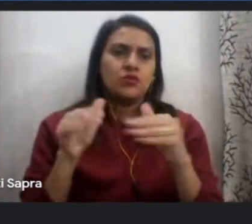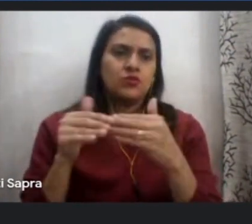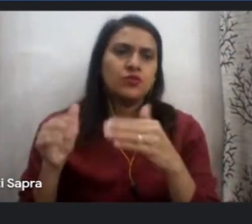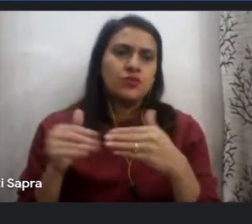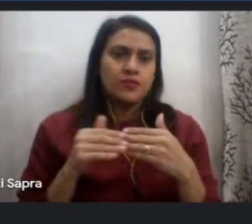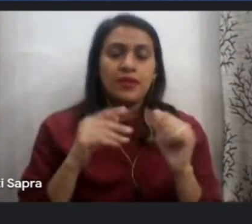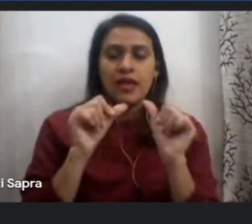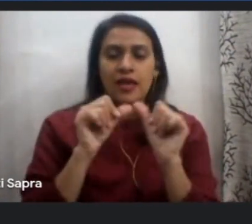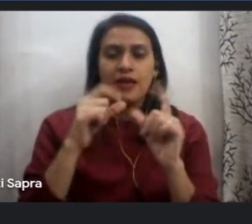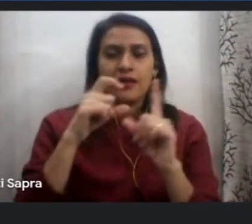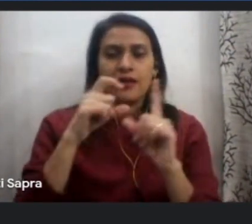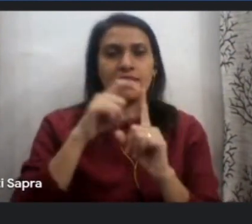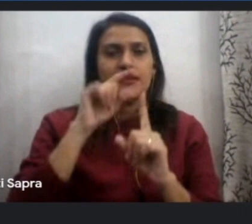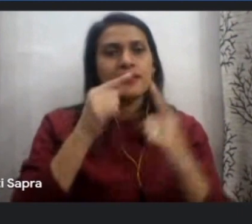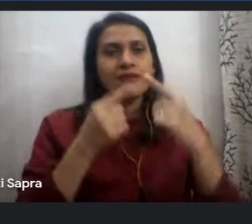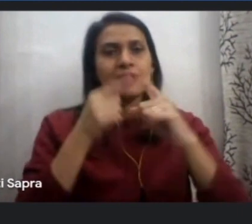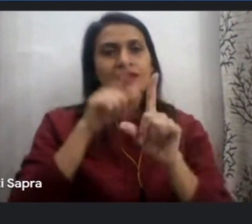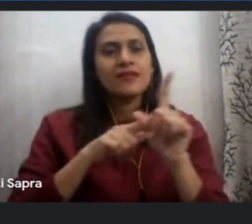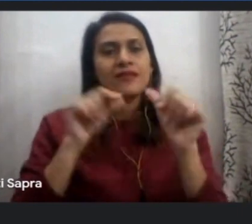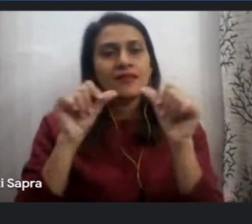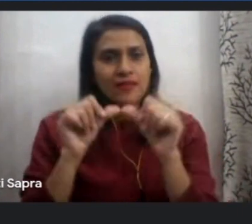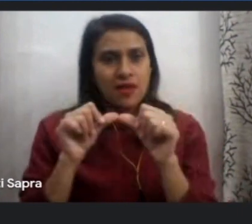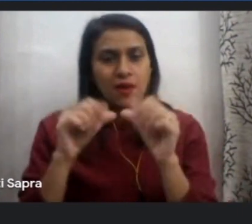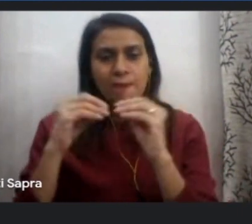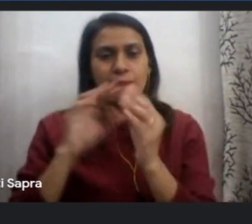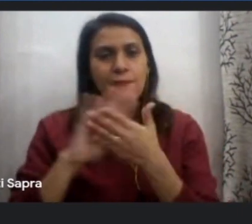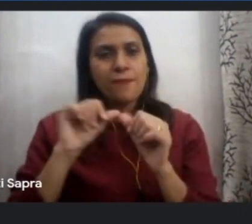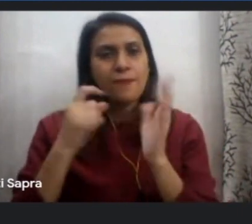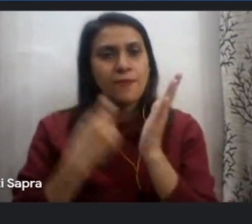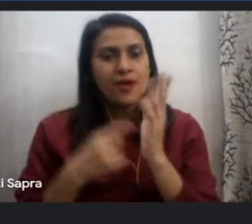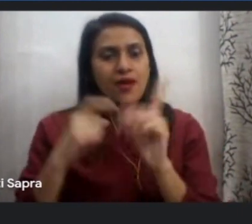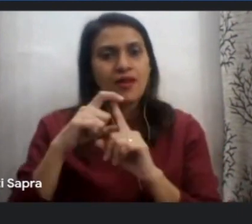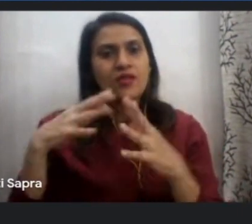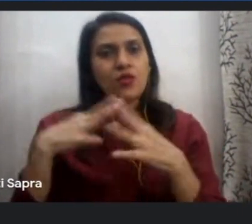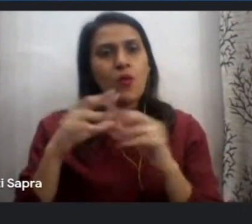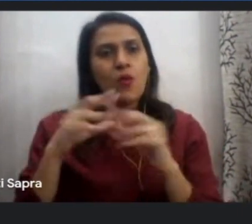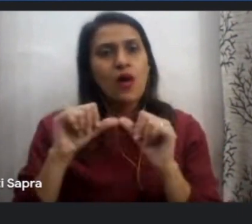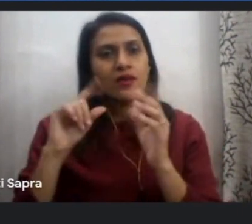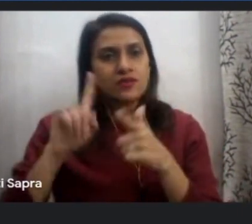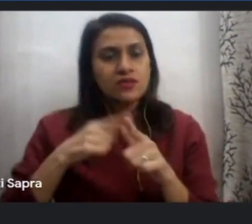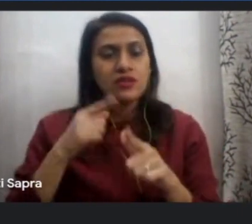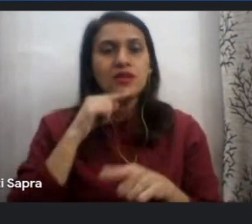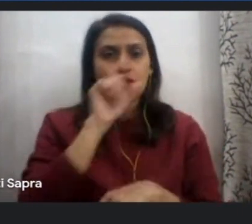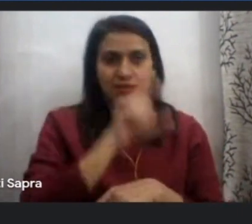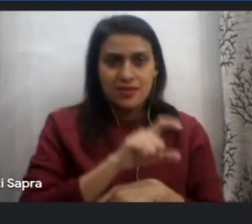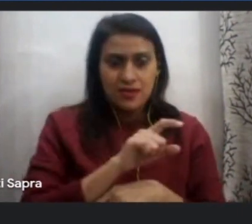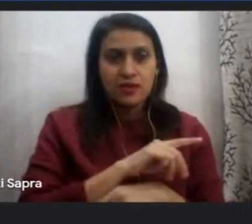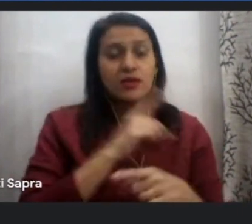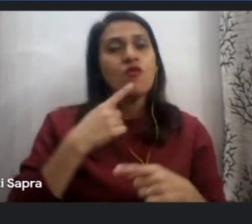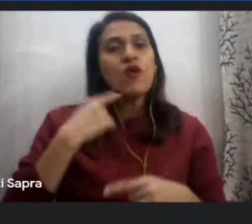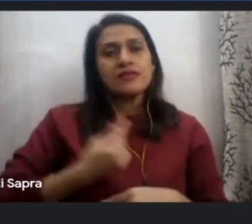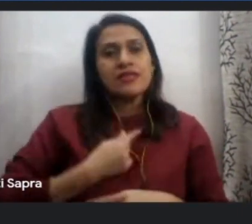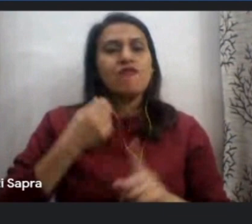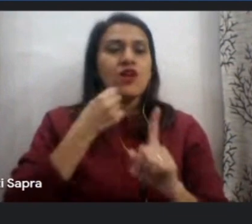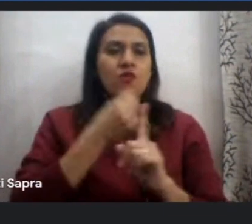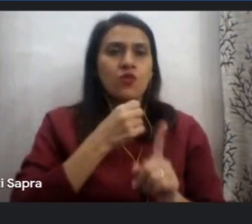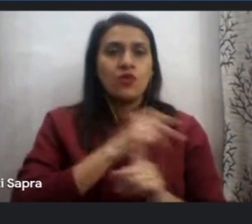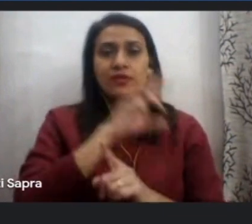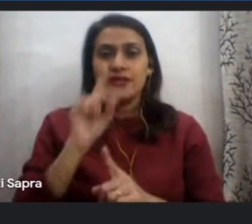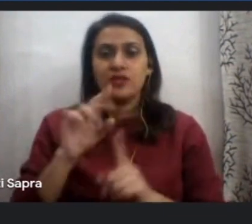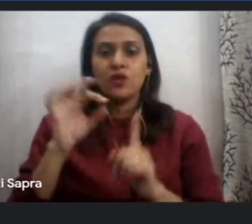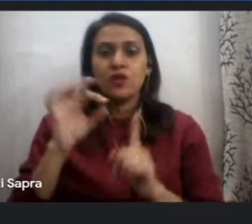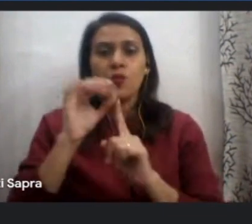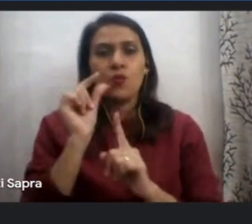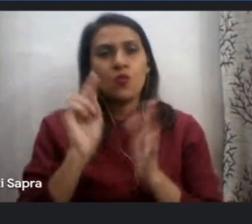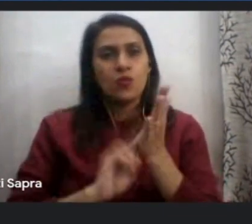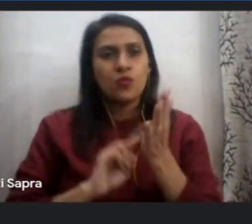Aditya Bharadwaj talking about self-advocacy. And we have Puneet Singh after that, who will talk about assessment